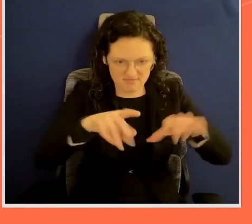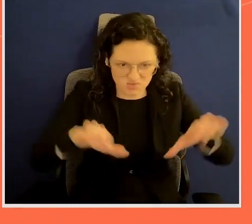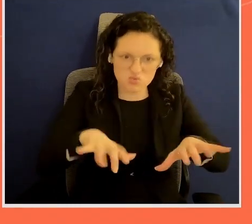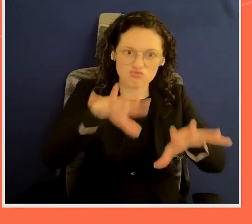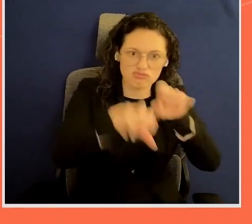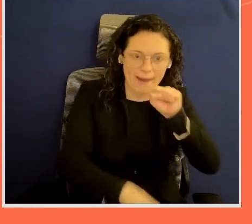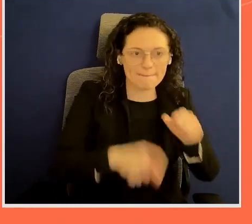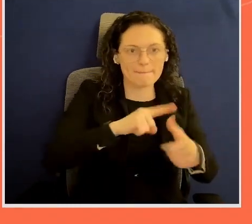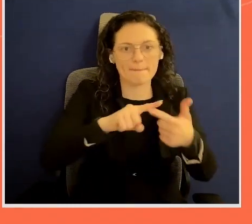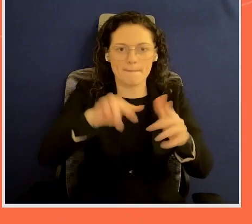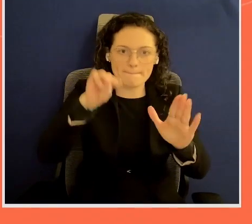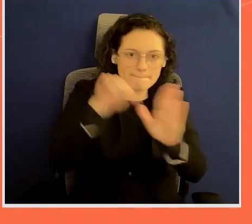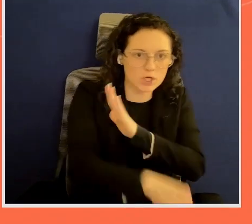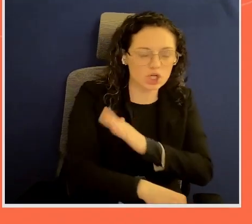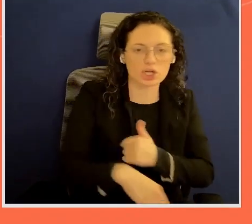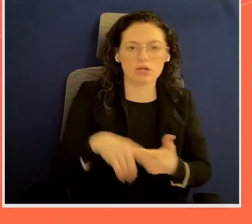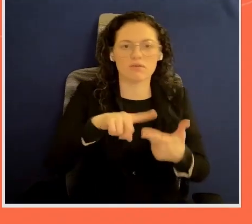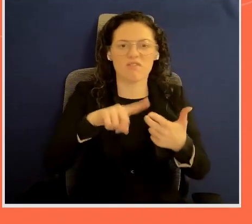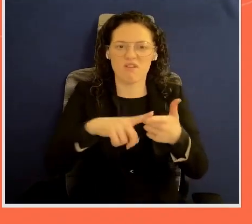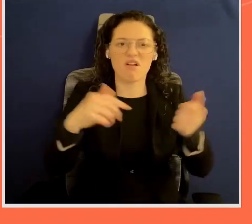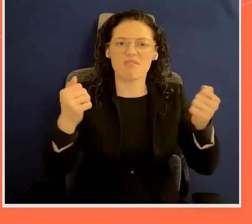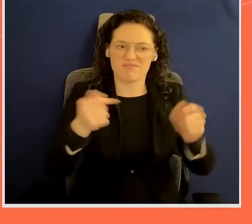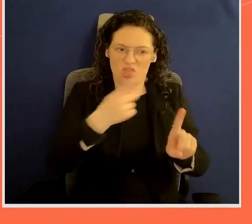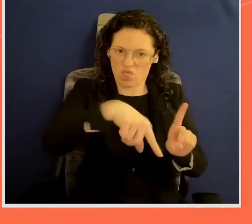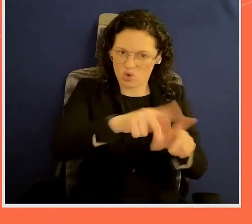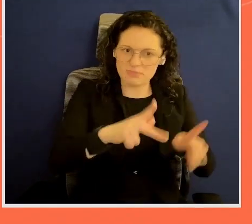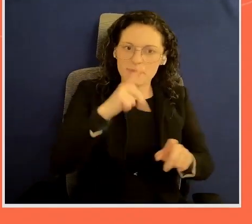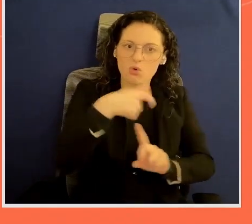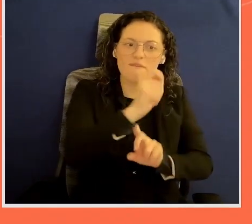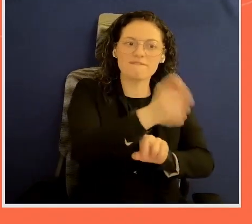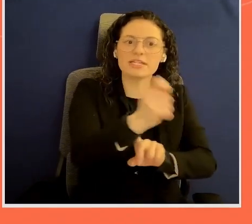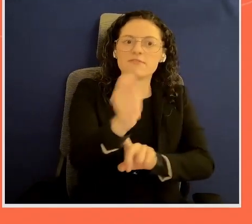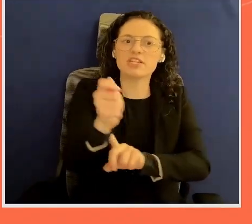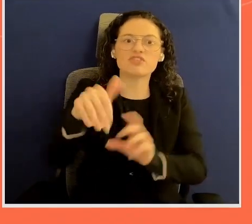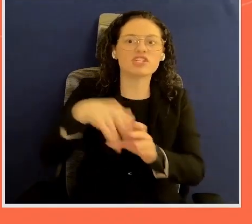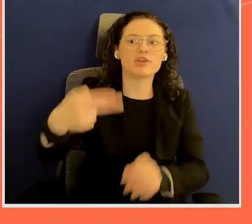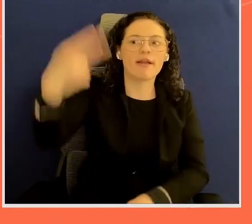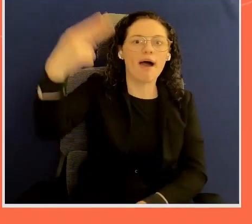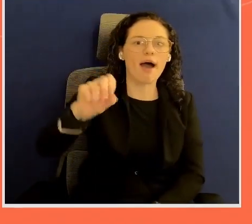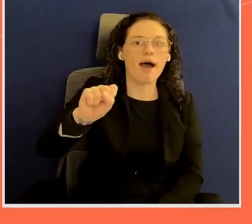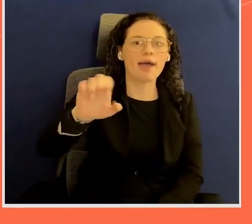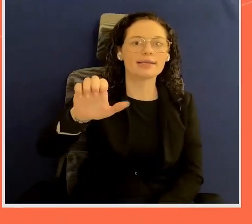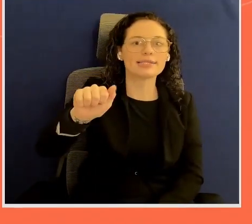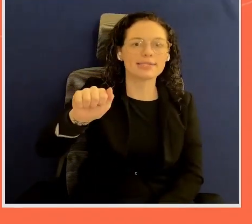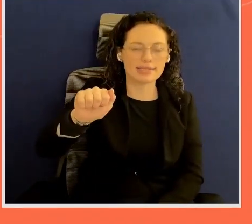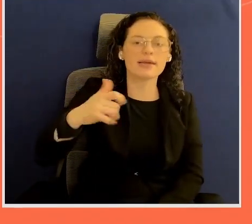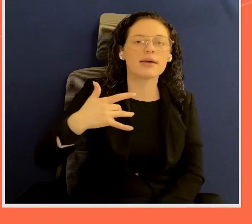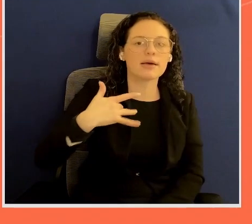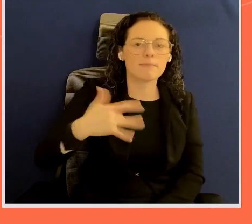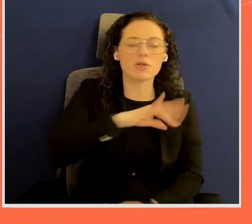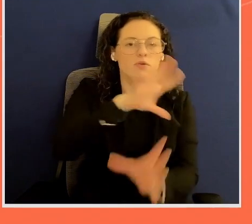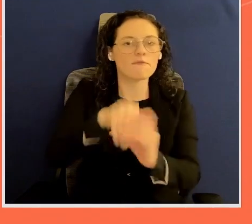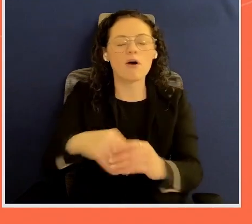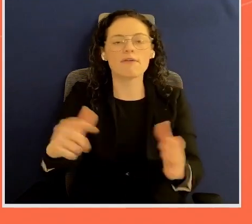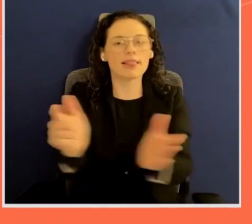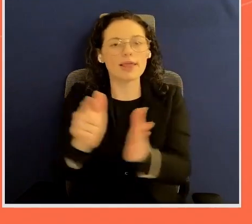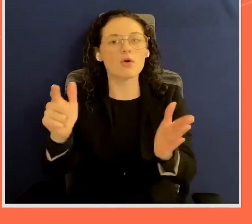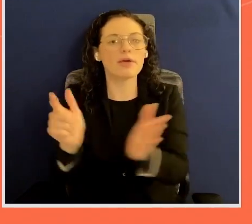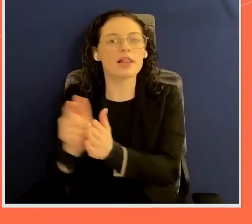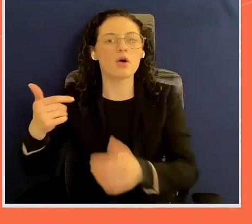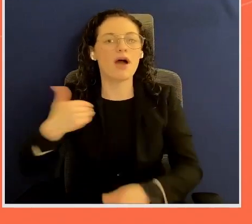acknowledging the evil that is unfolding in Ukraine. to acknowledge the extraordinary courage of